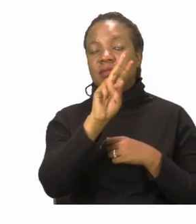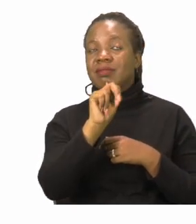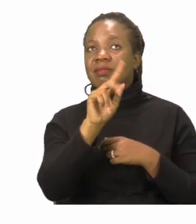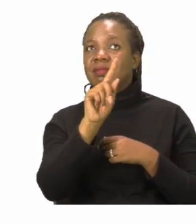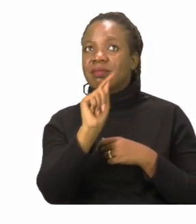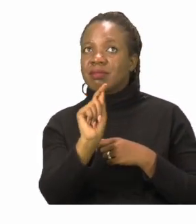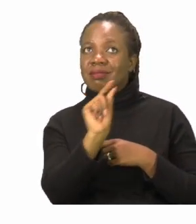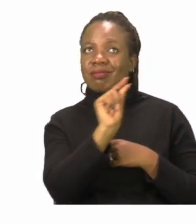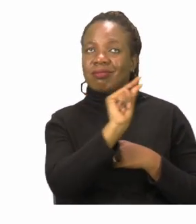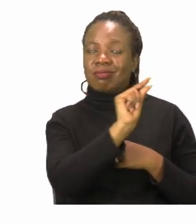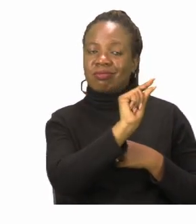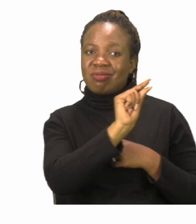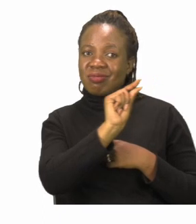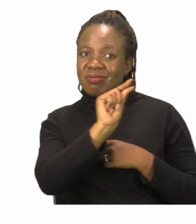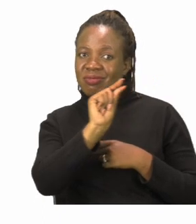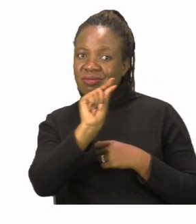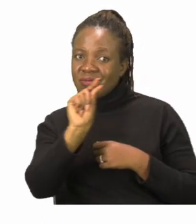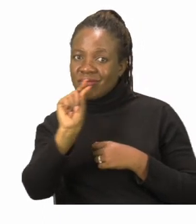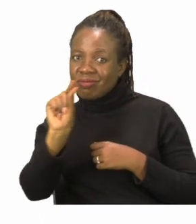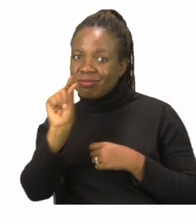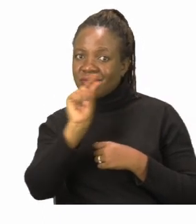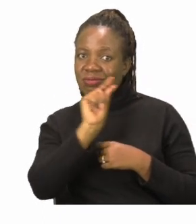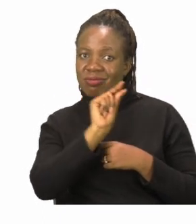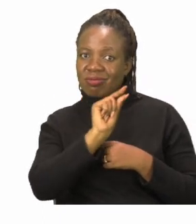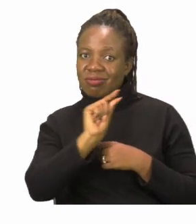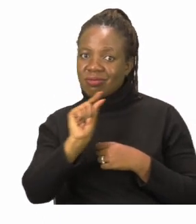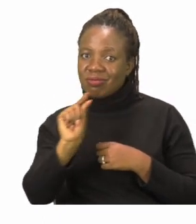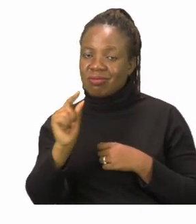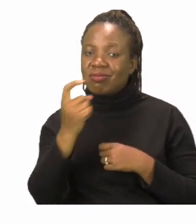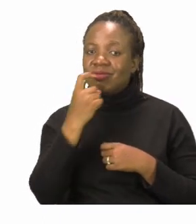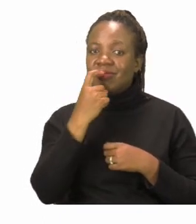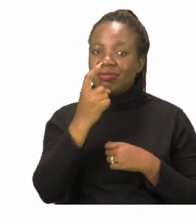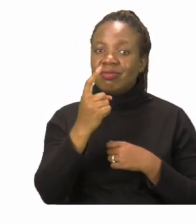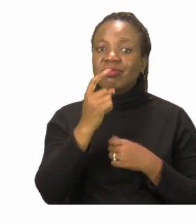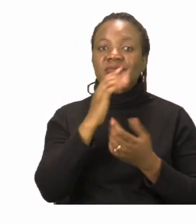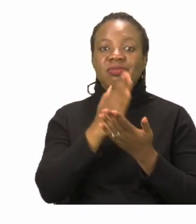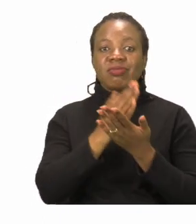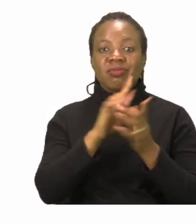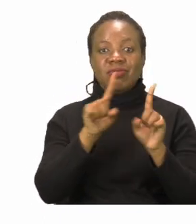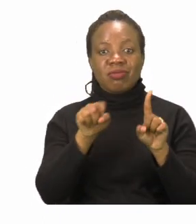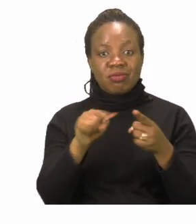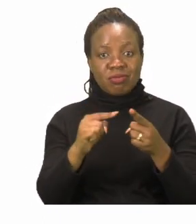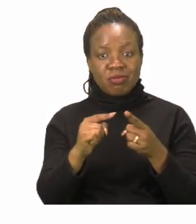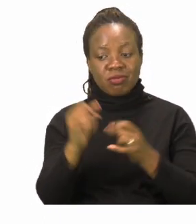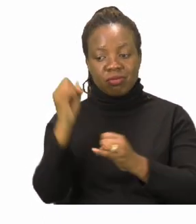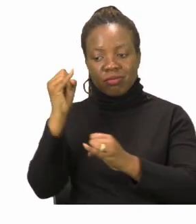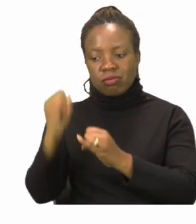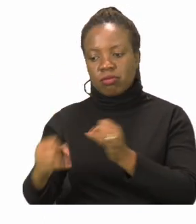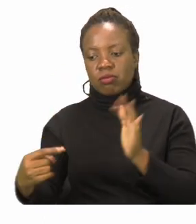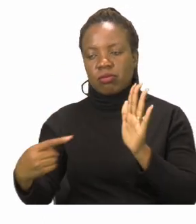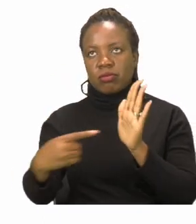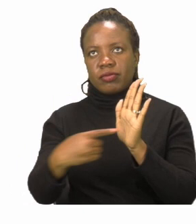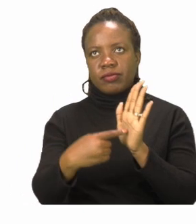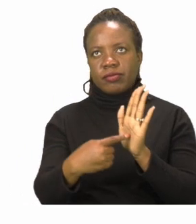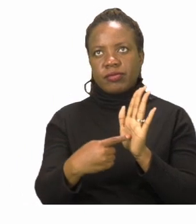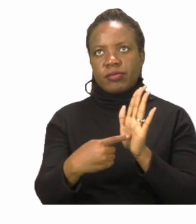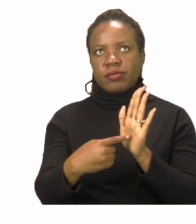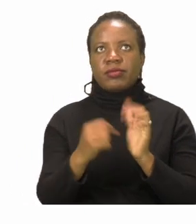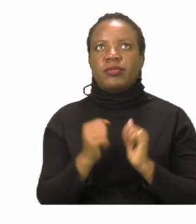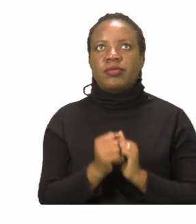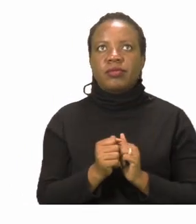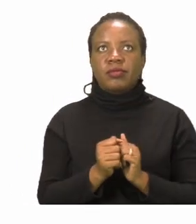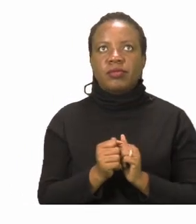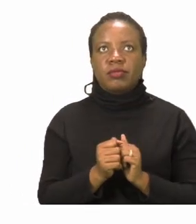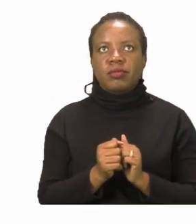is a sentence that tells us something and then it ends with a full stop. You can see that they